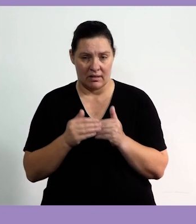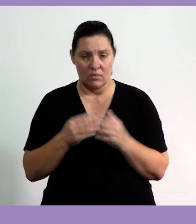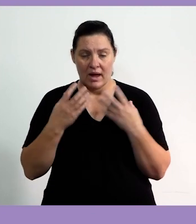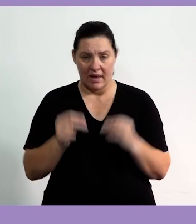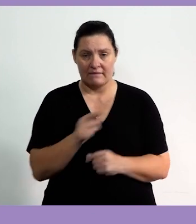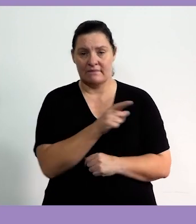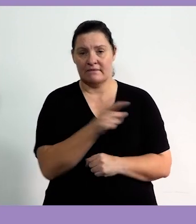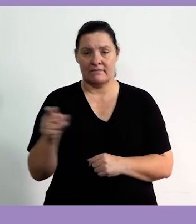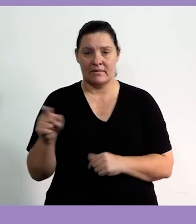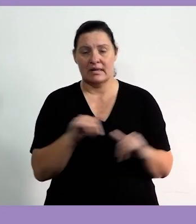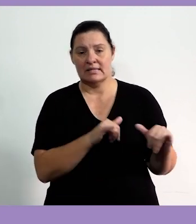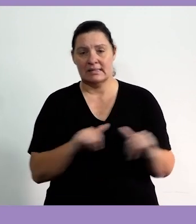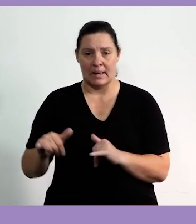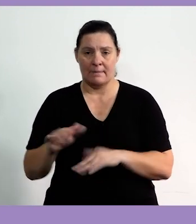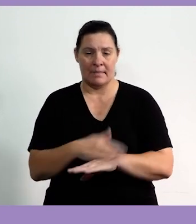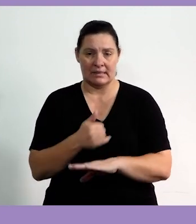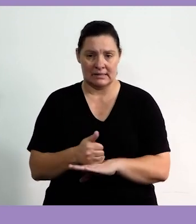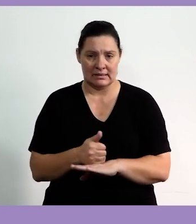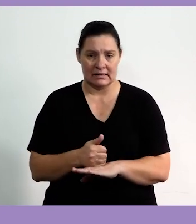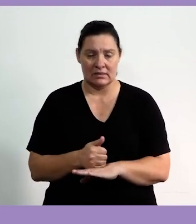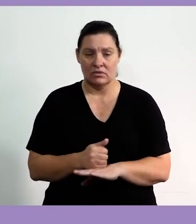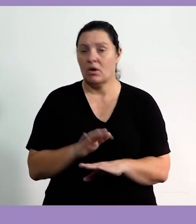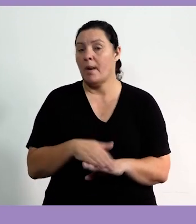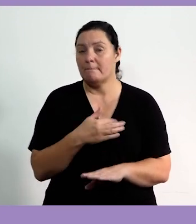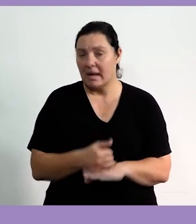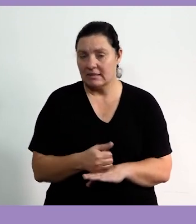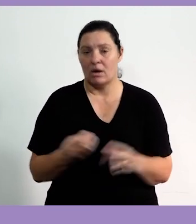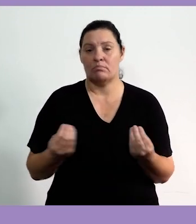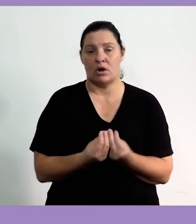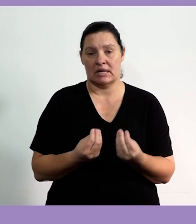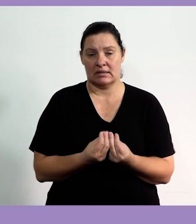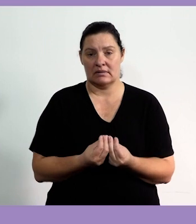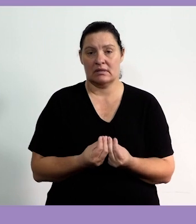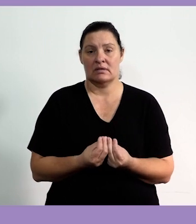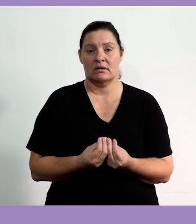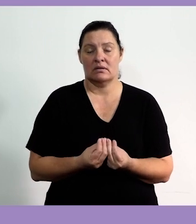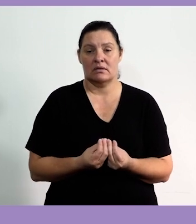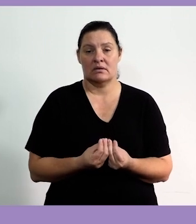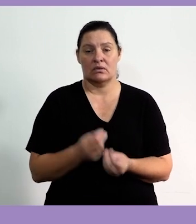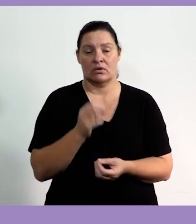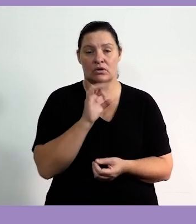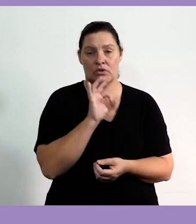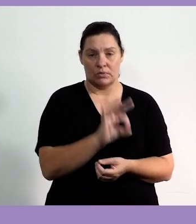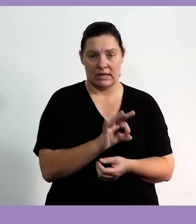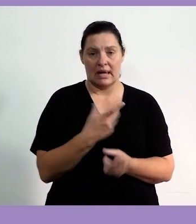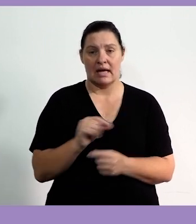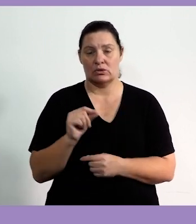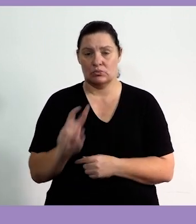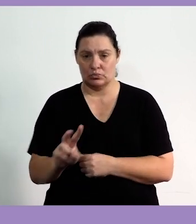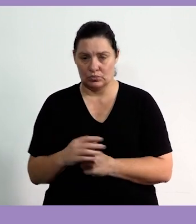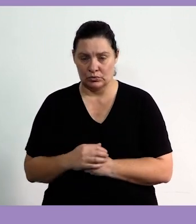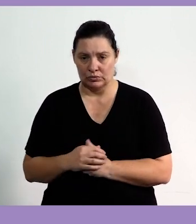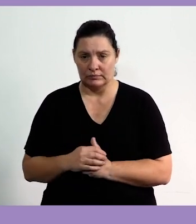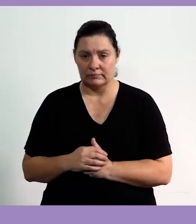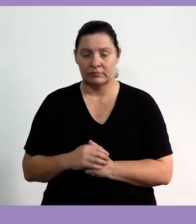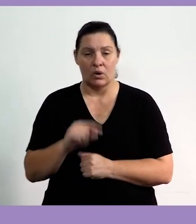look carefully, we have the same base. So our base here will be the product of 3